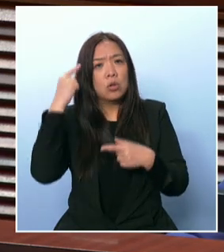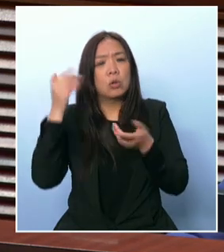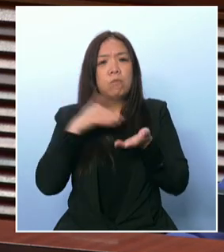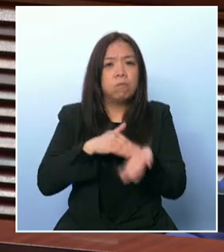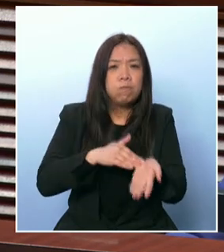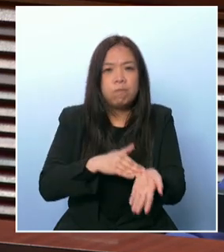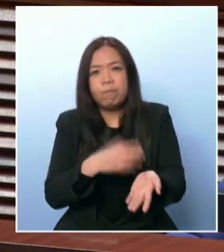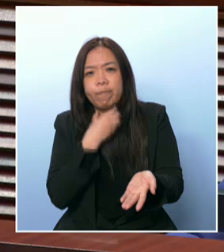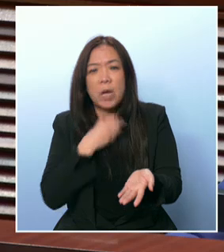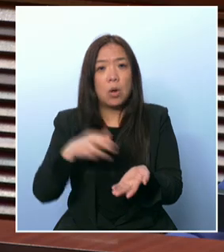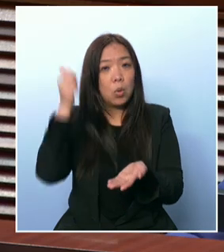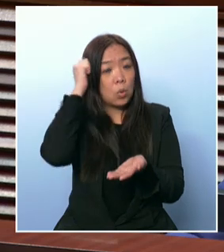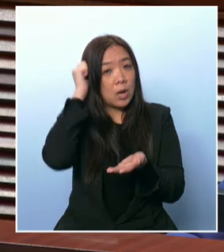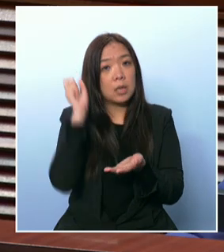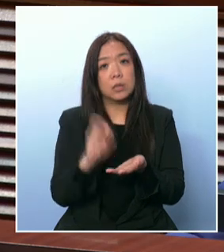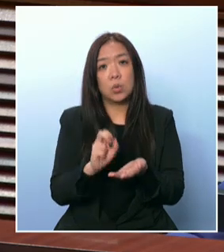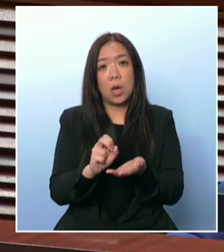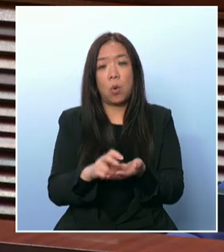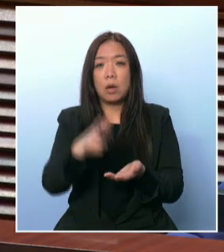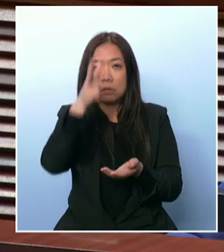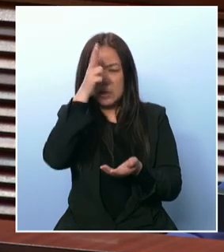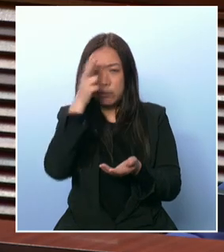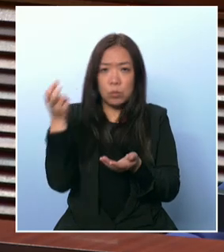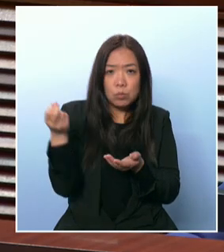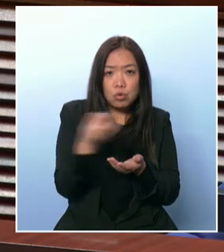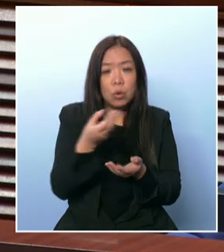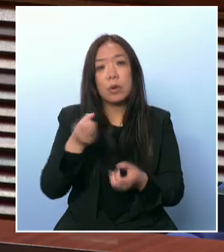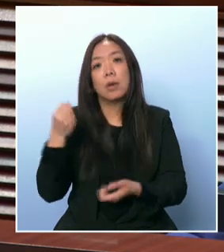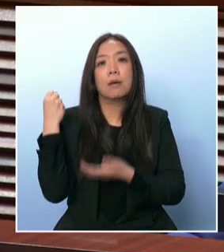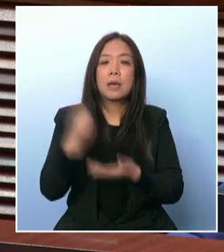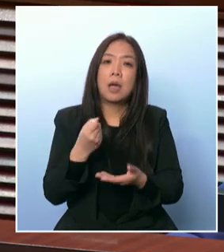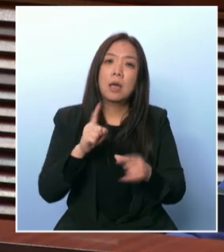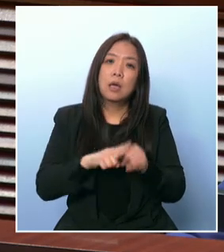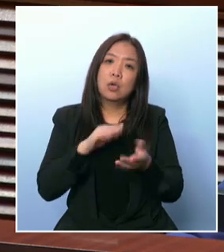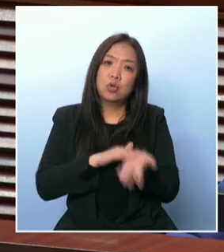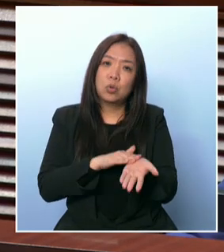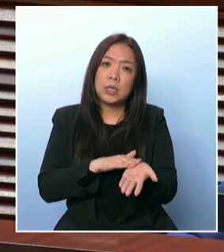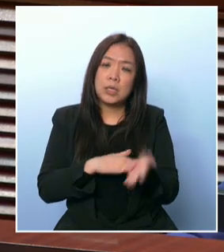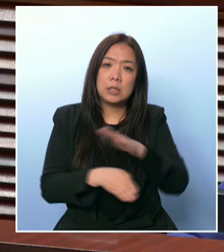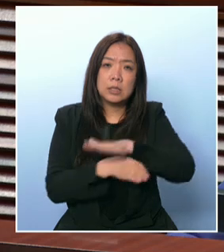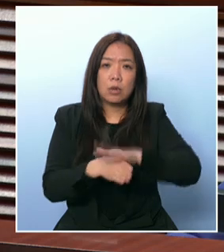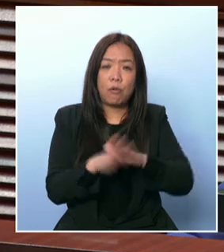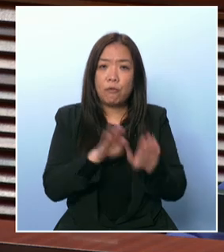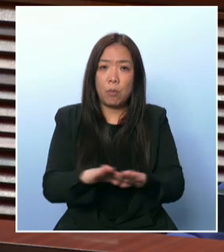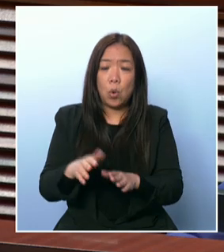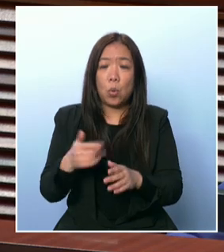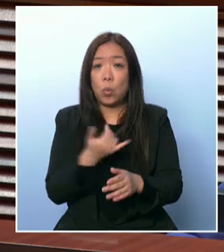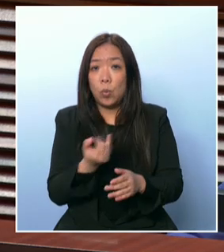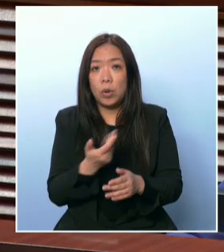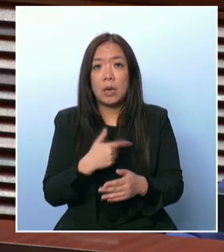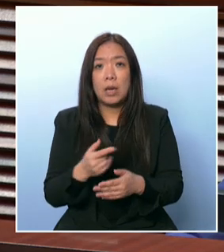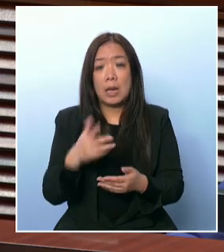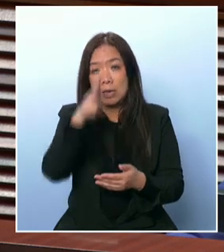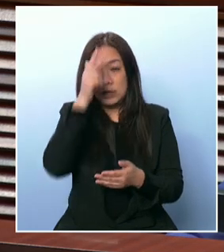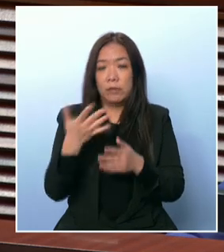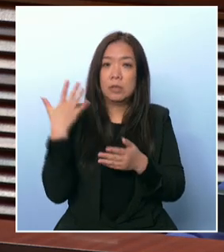$800,000. But still, it is very difficult to get a quota. Now, will the government continue to